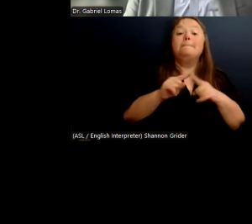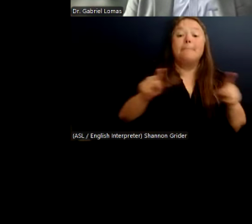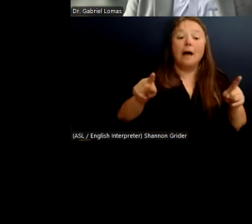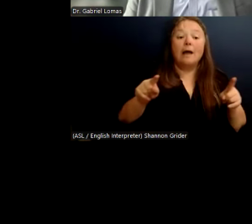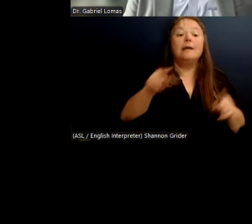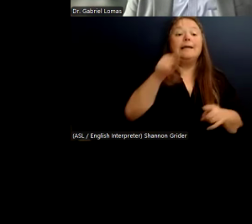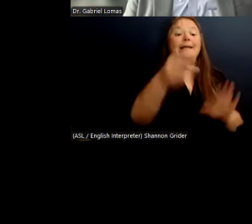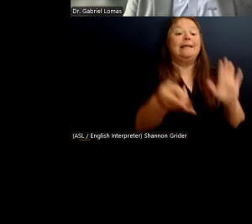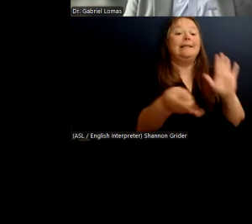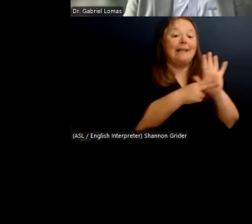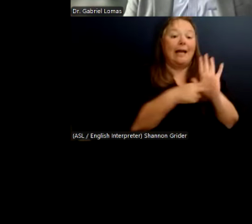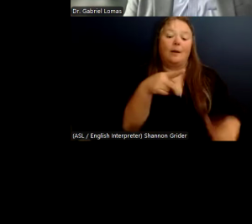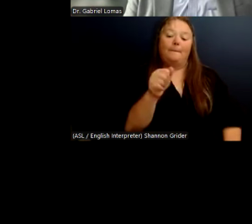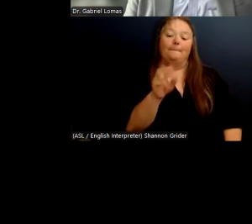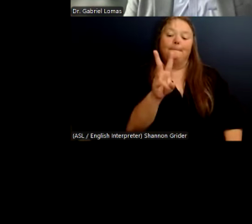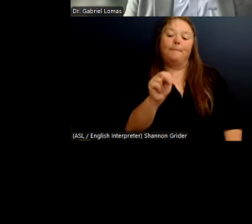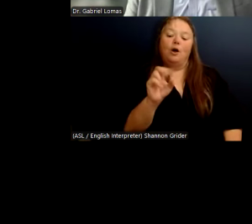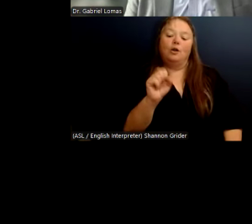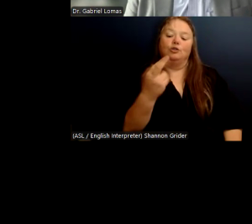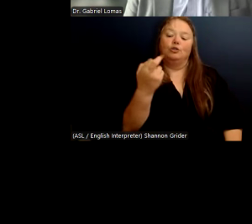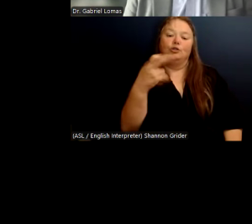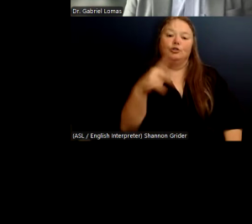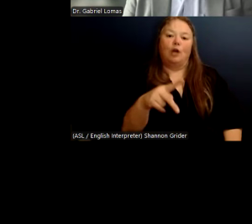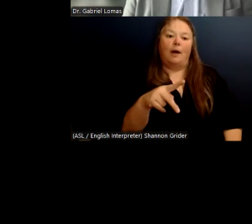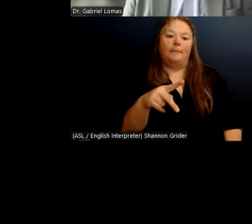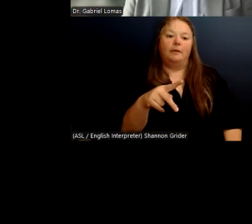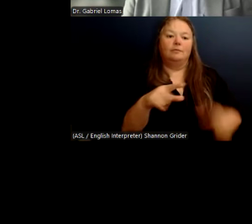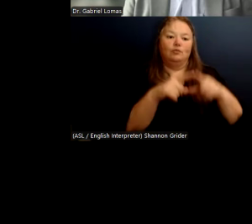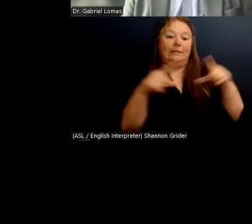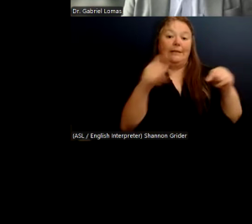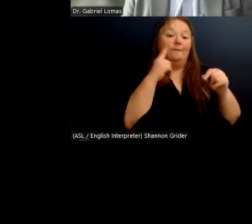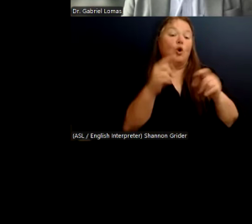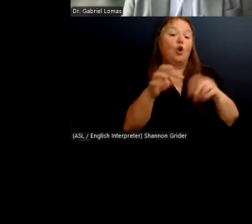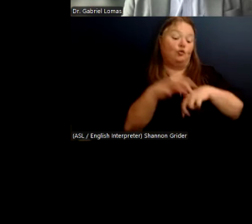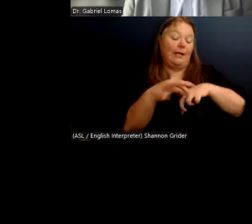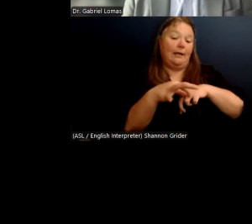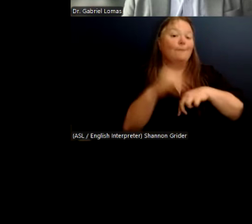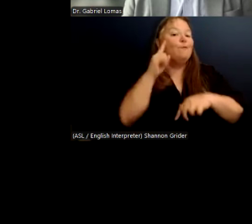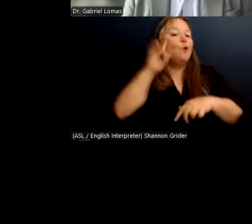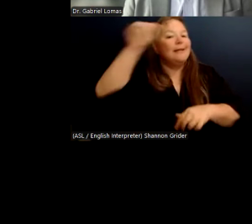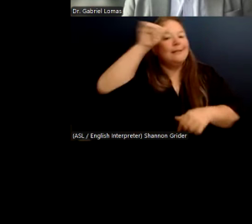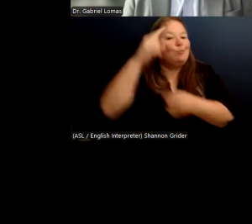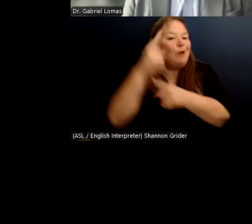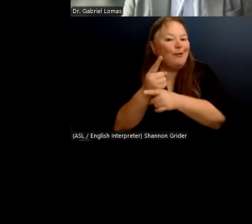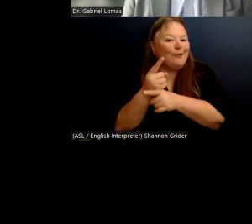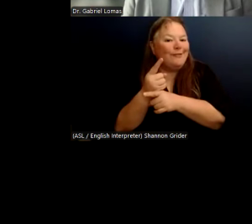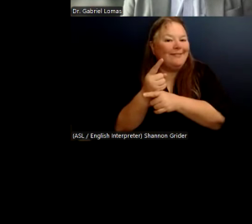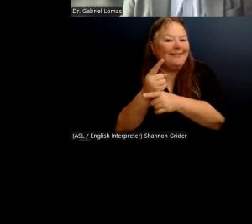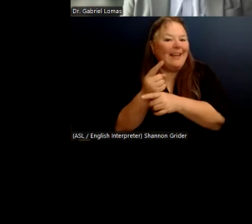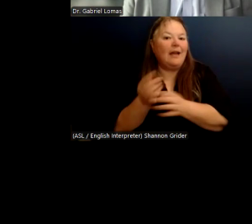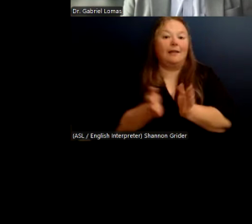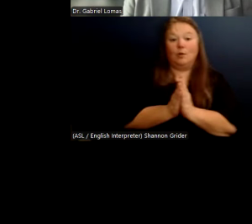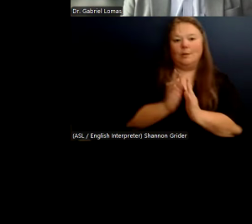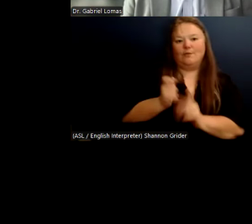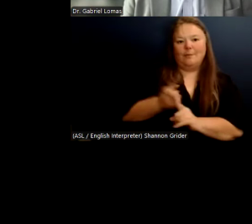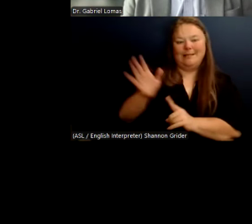receipt for a ring at the request of his older brother and sister. He didn't know that the ring was stolen. And at the